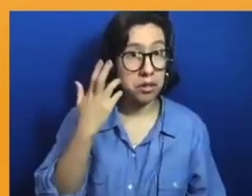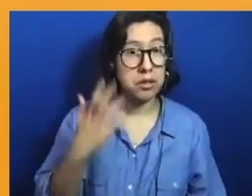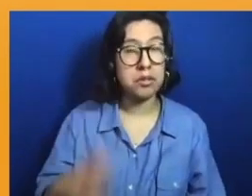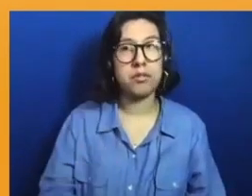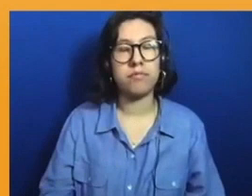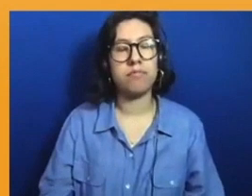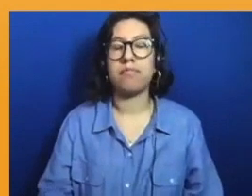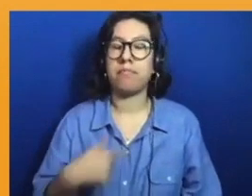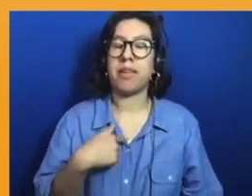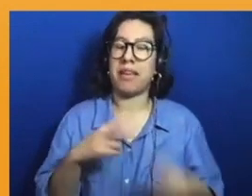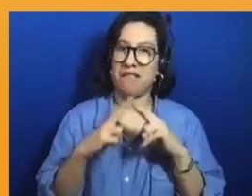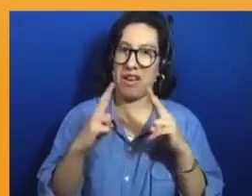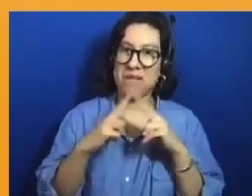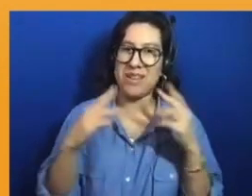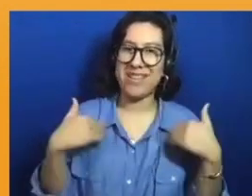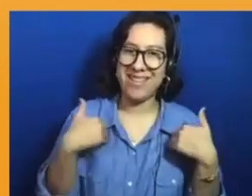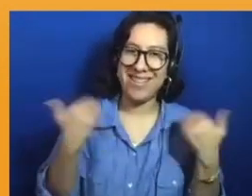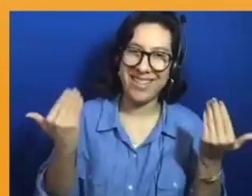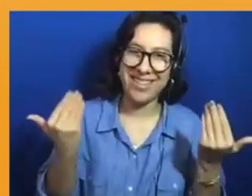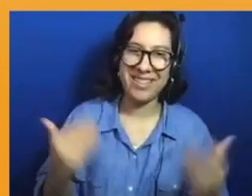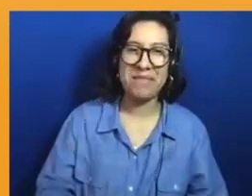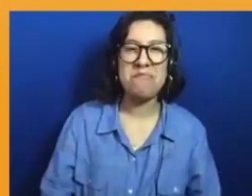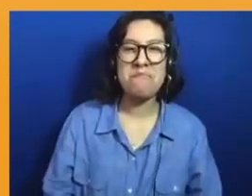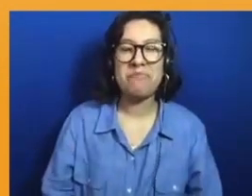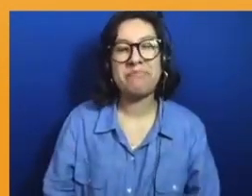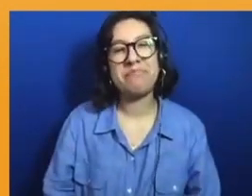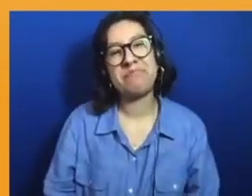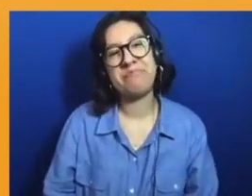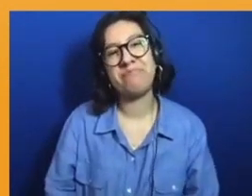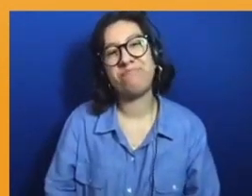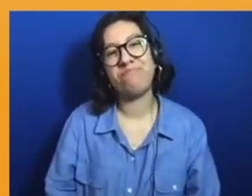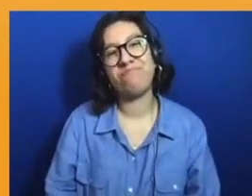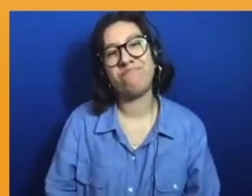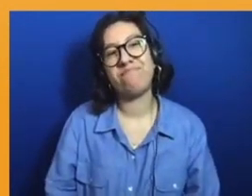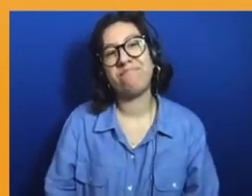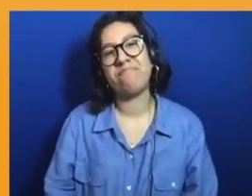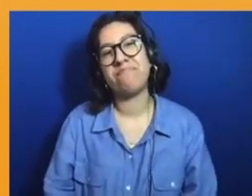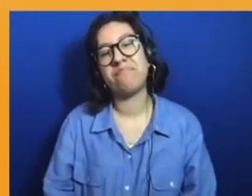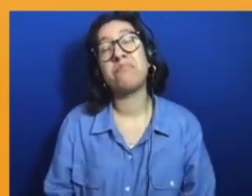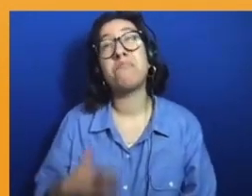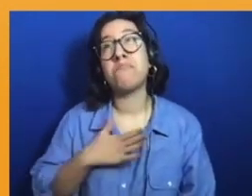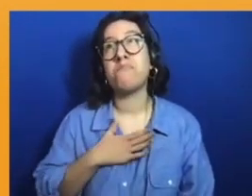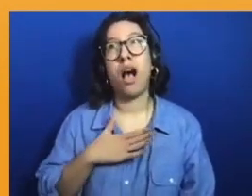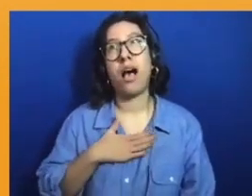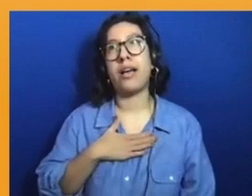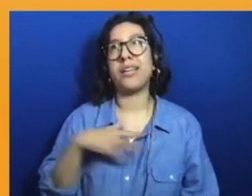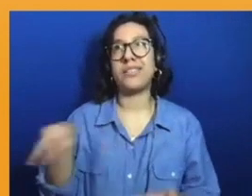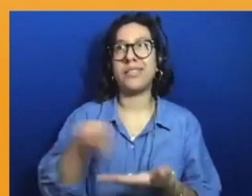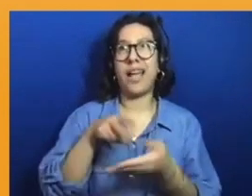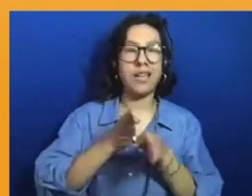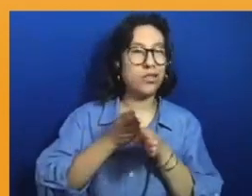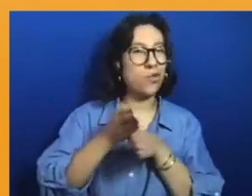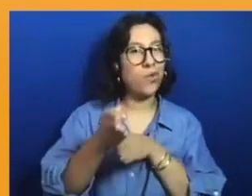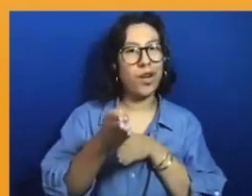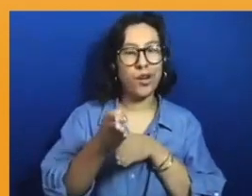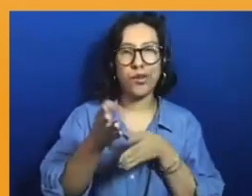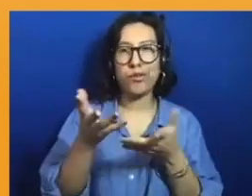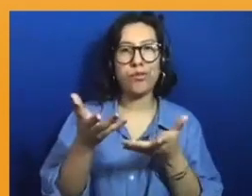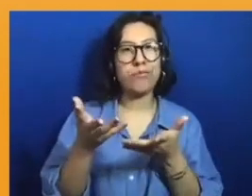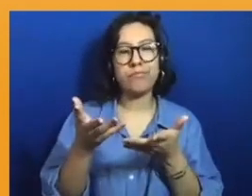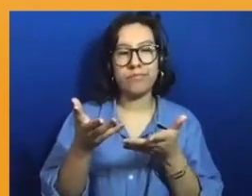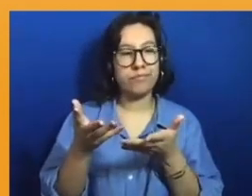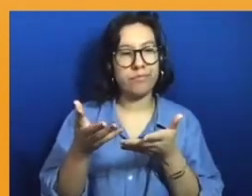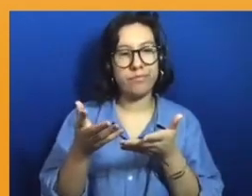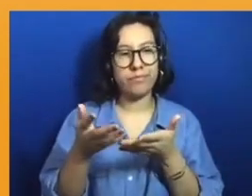very young, and but I, throughout my dance career, it's not something